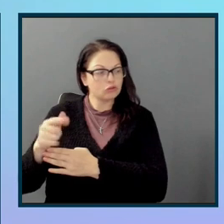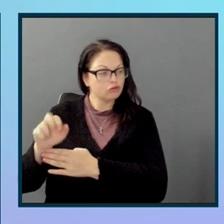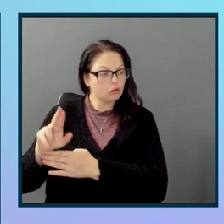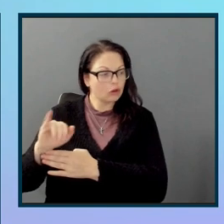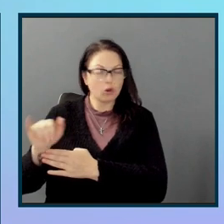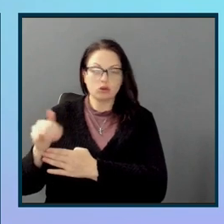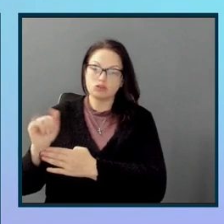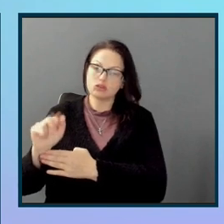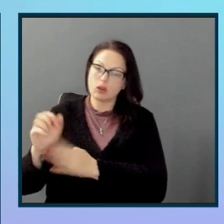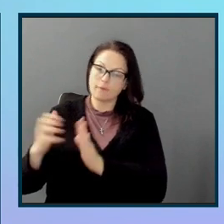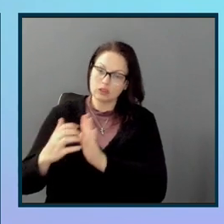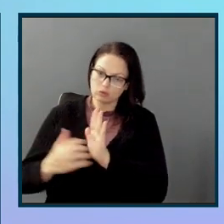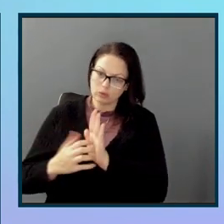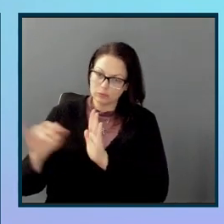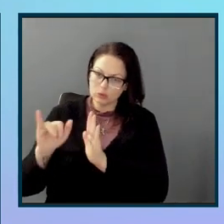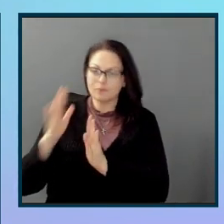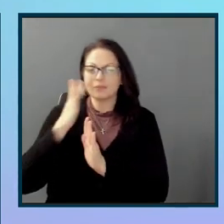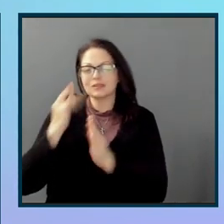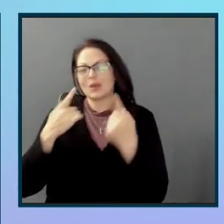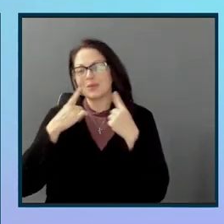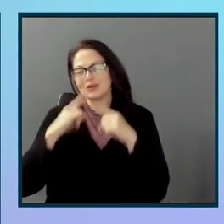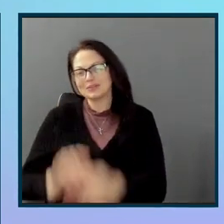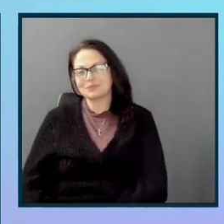to the click listener. So that's why it worked.